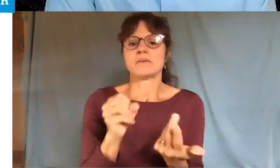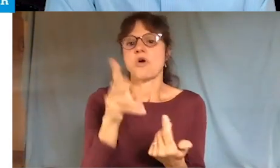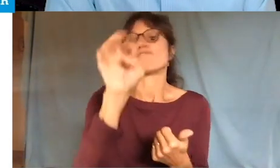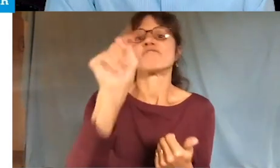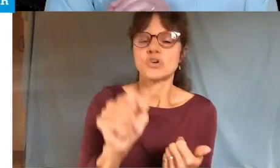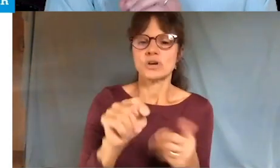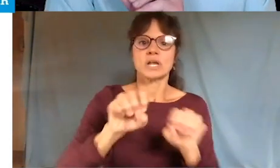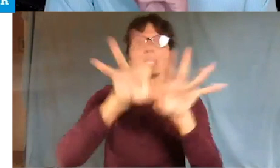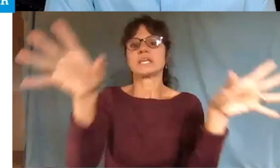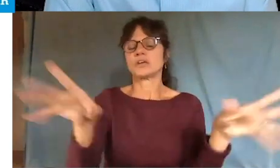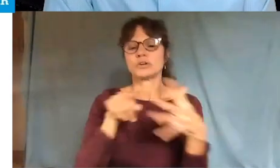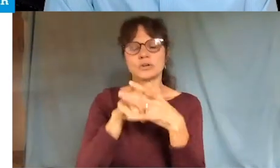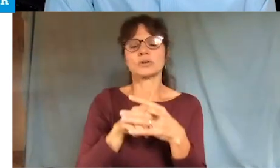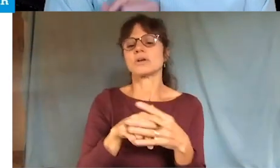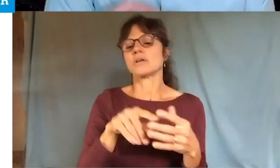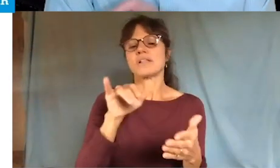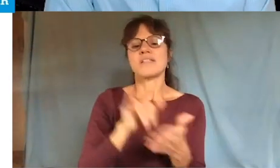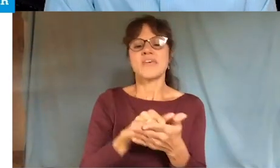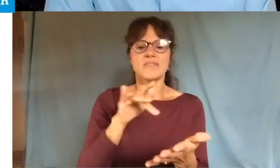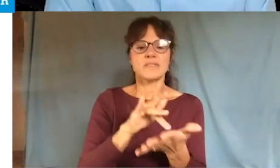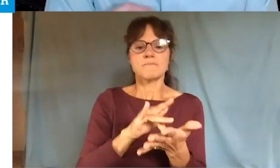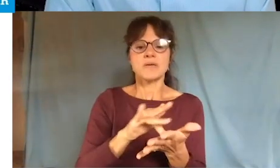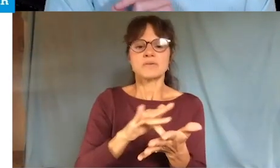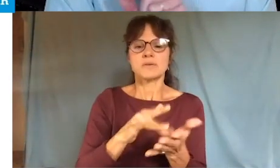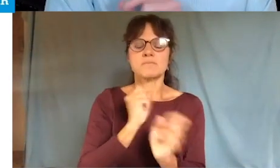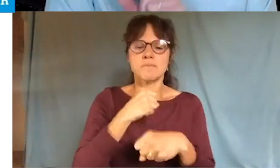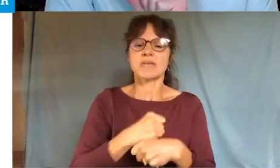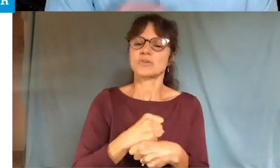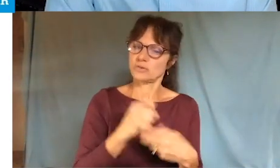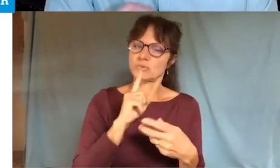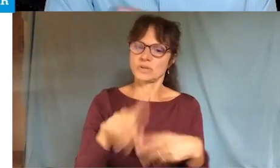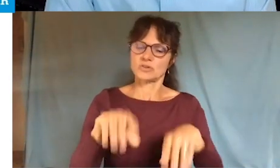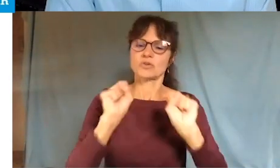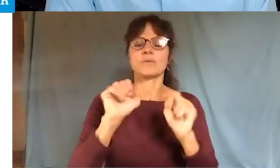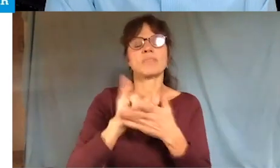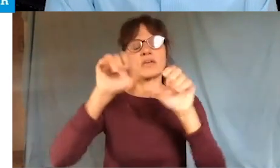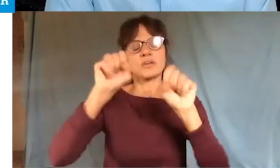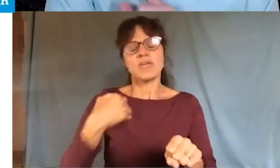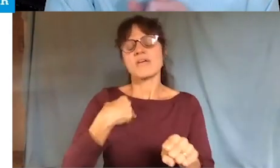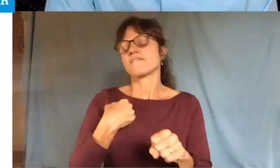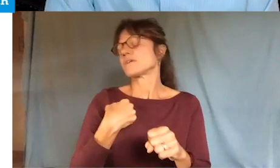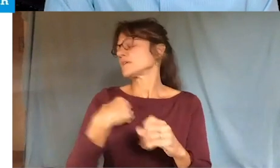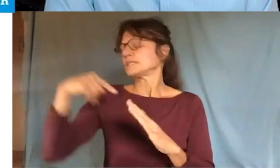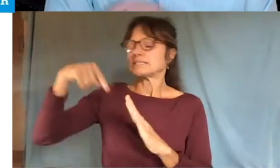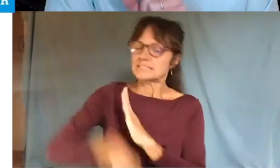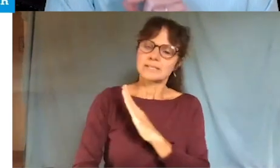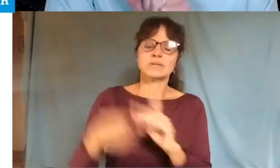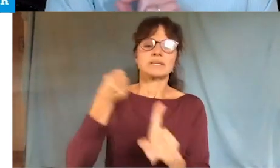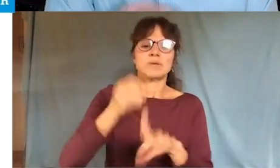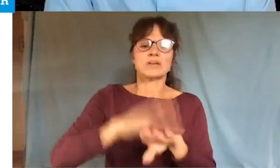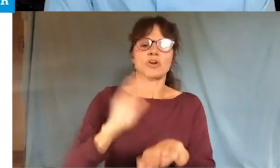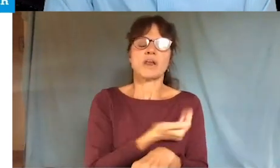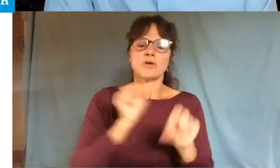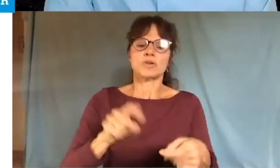coronavirus crisis that the drug manufacturers have taken on that could have profound impact on our ability to